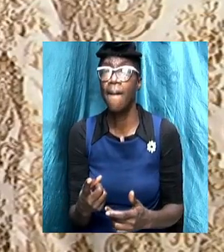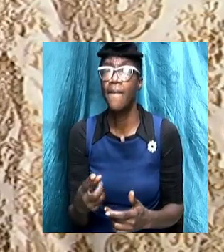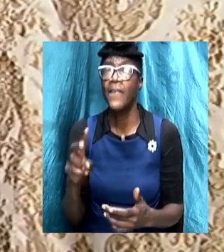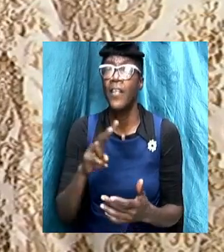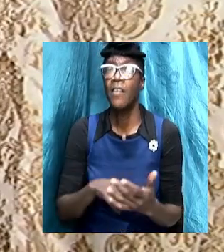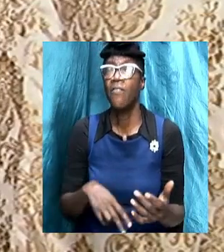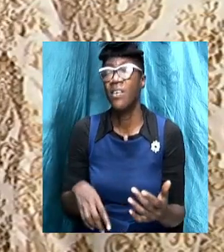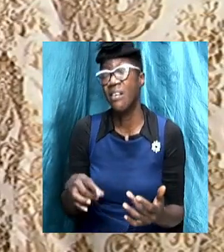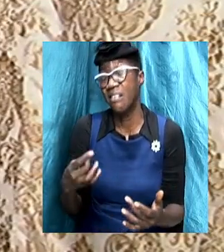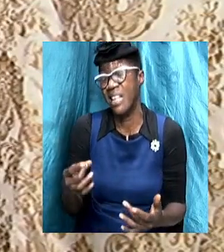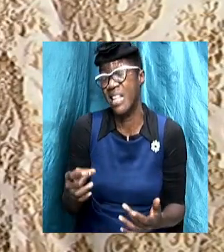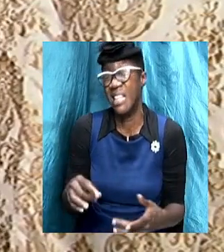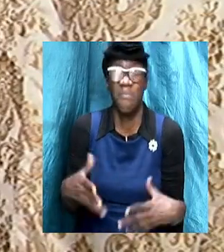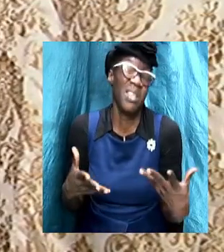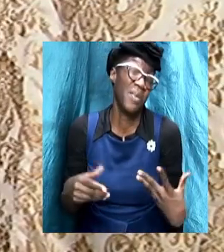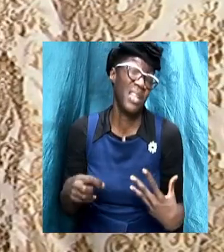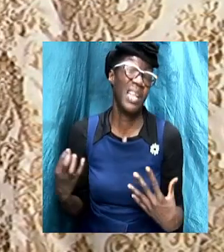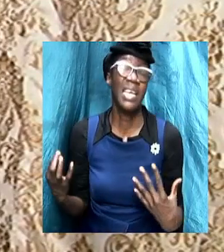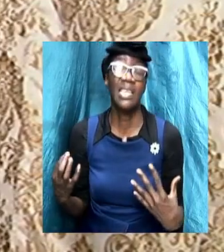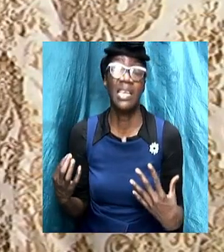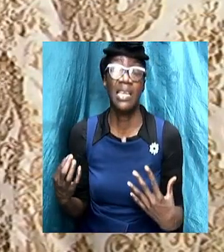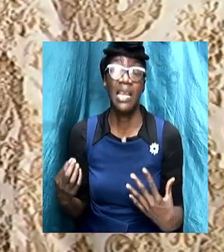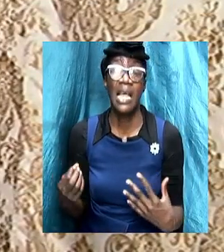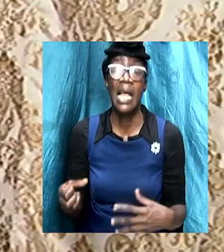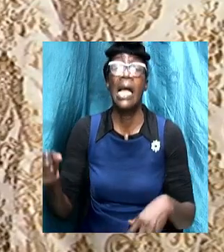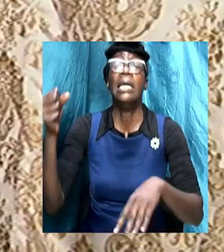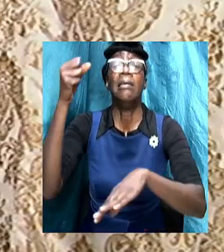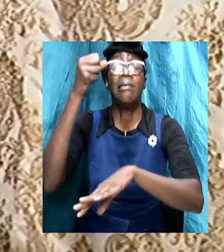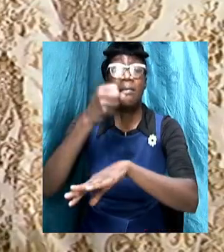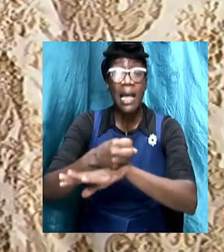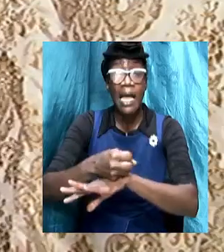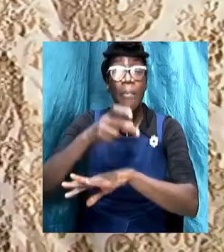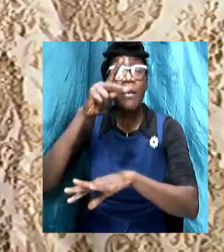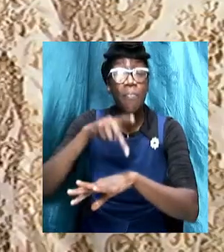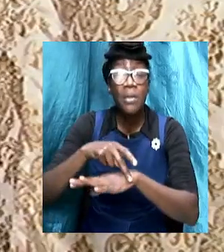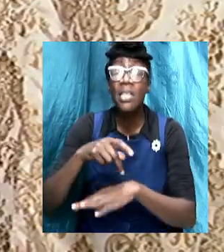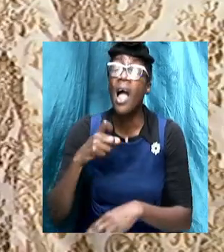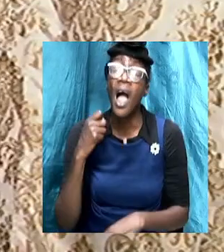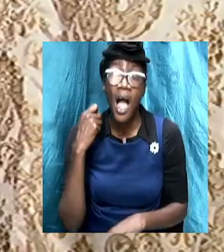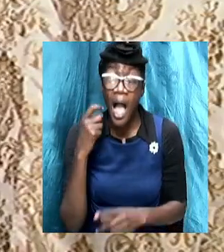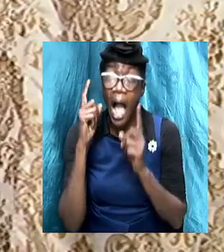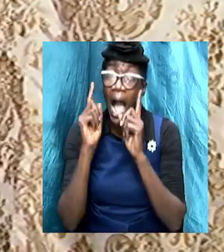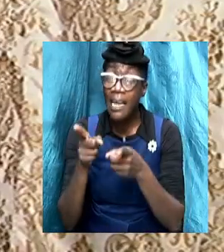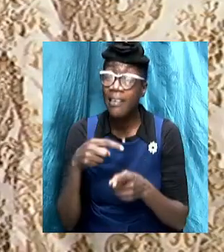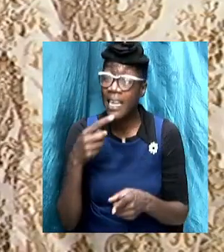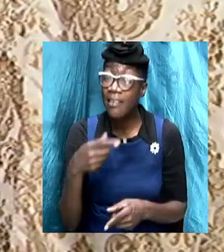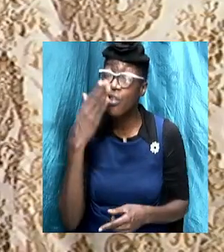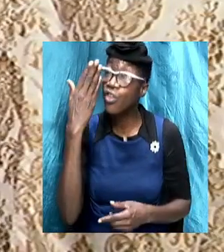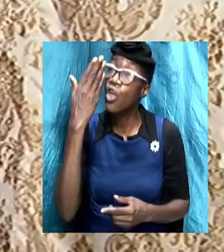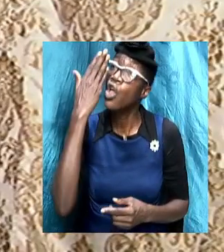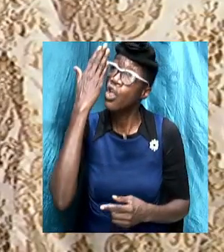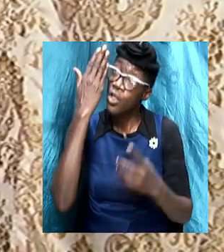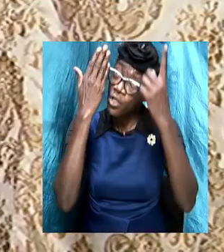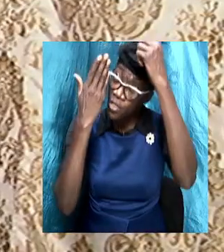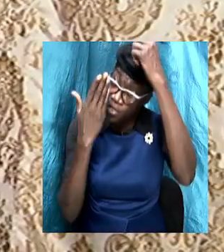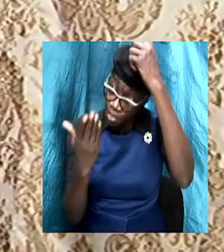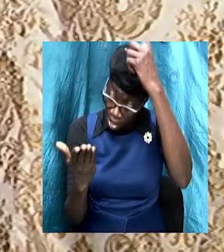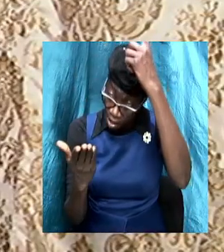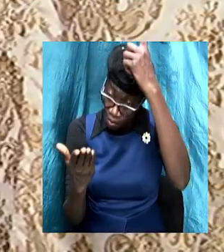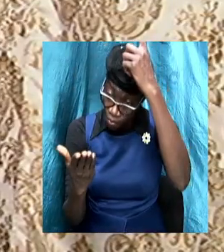verse 18 or 19, and Simon Peter answered and said, thou art Christ, the Son of the living